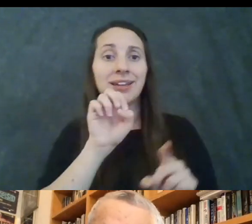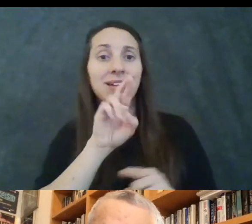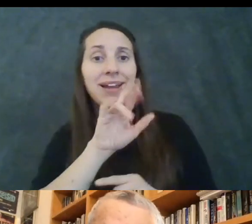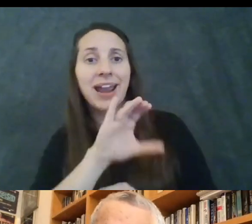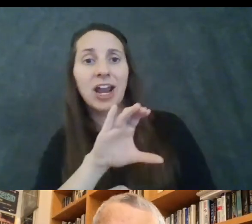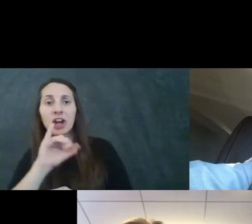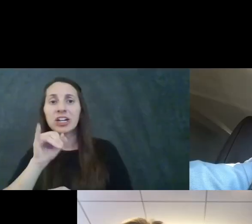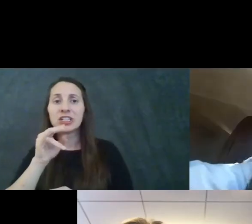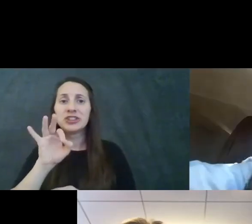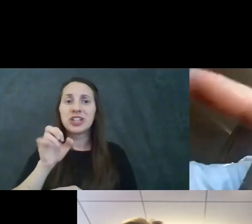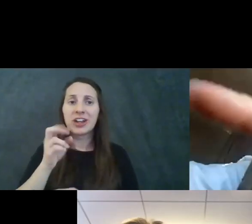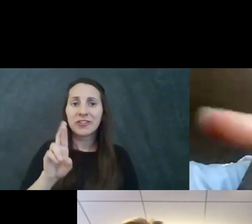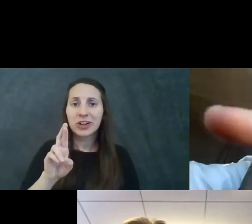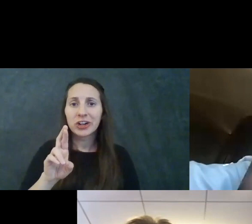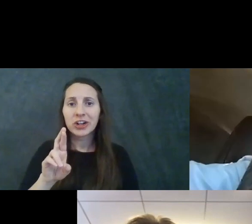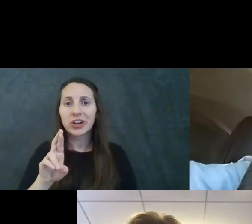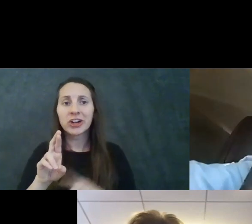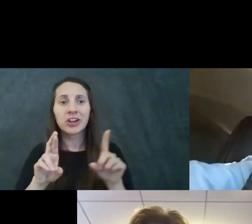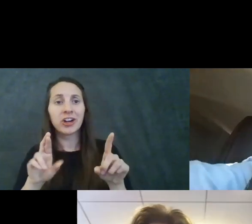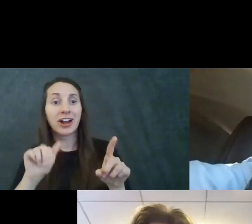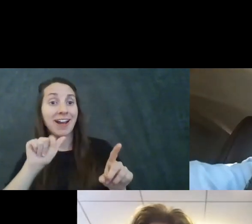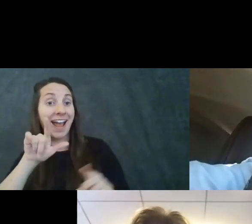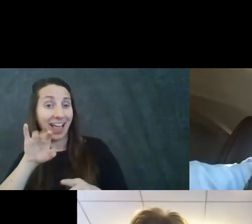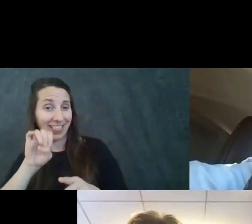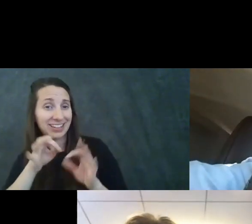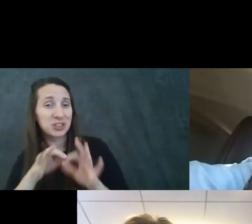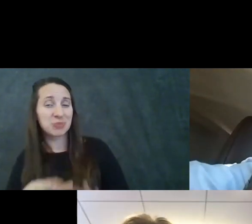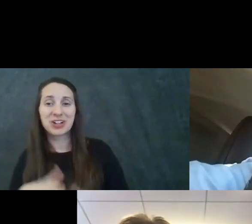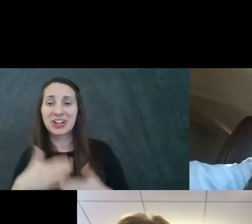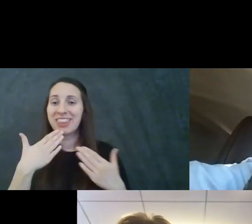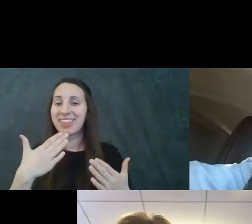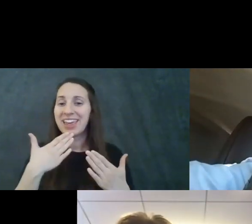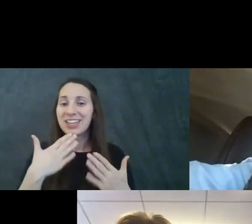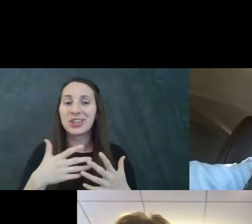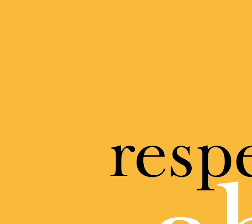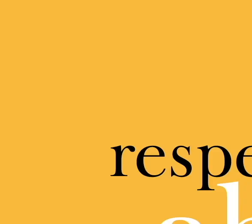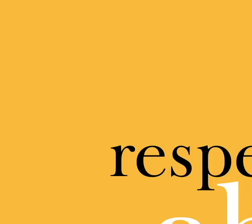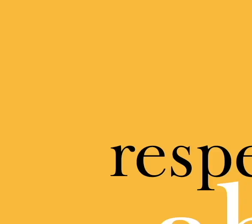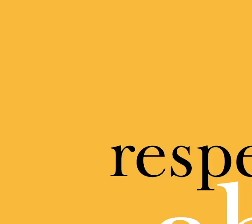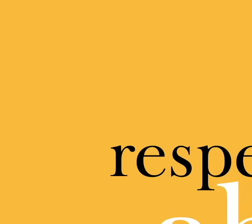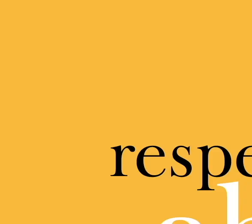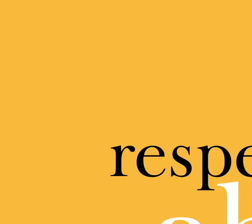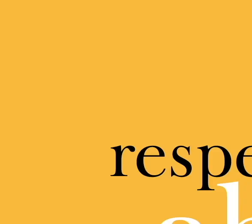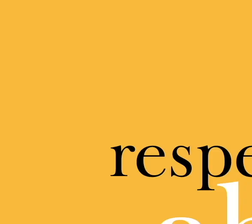thank you very much for, and Allie, our interpreter, thank you very much for your participation.